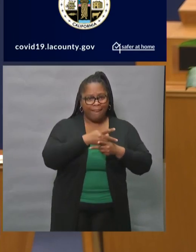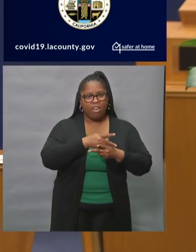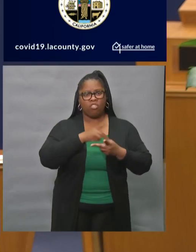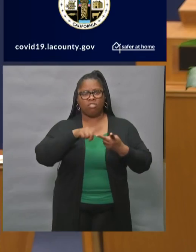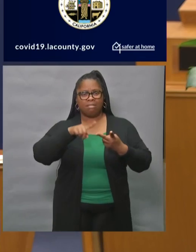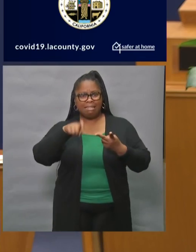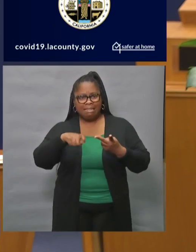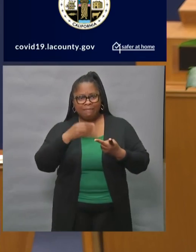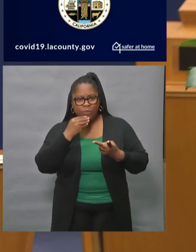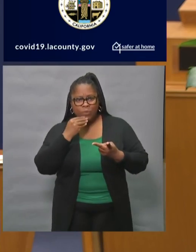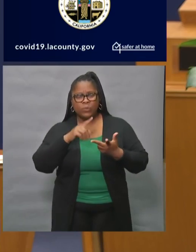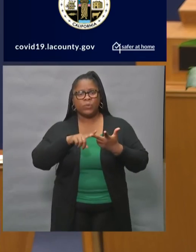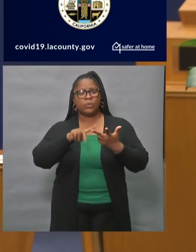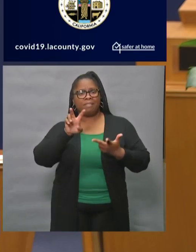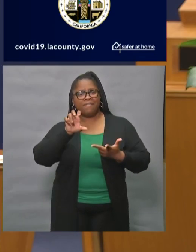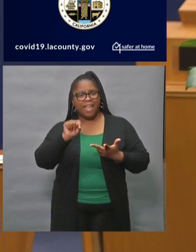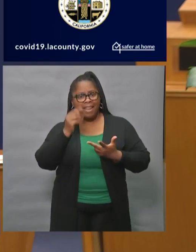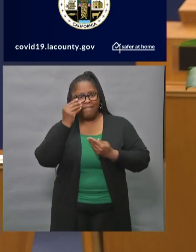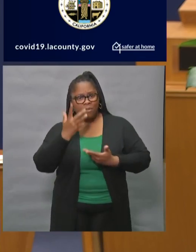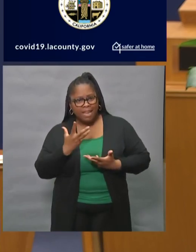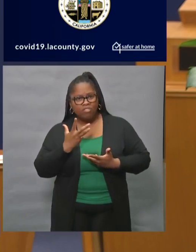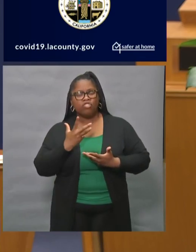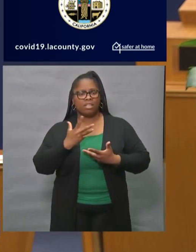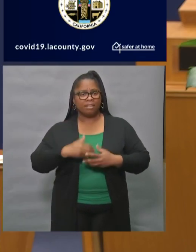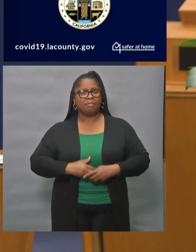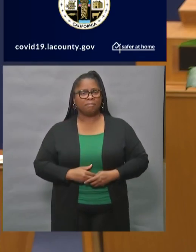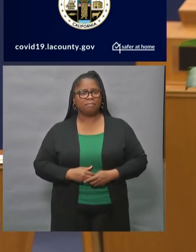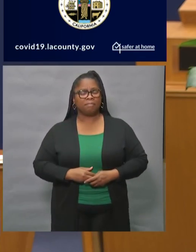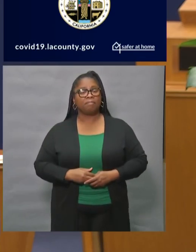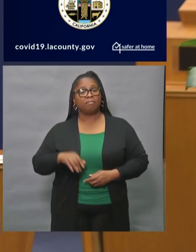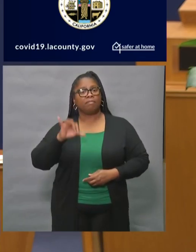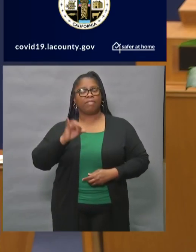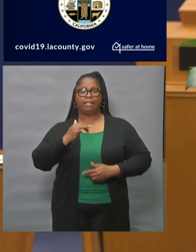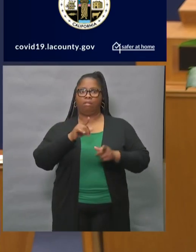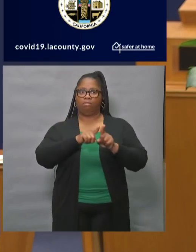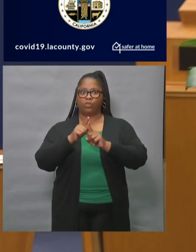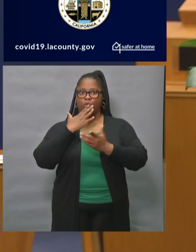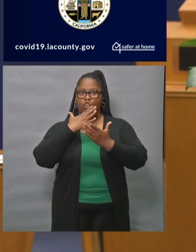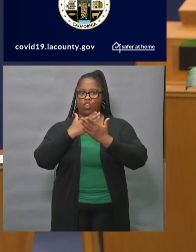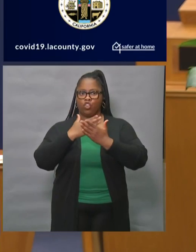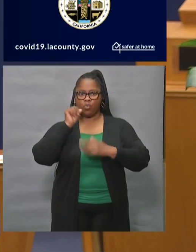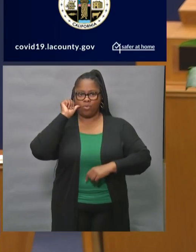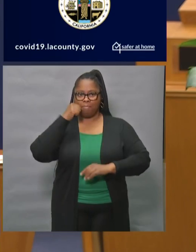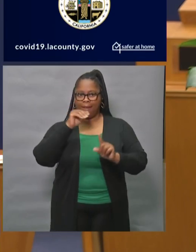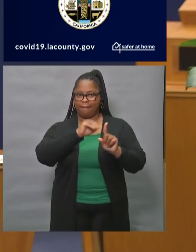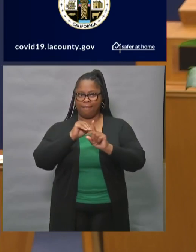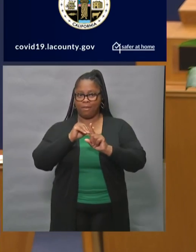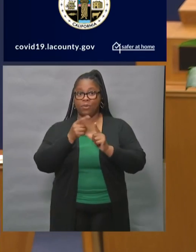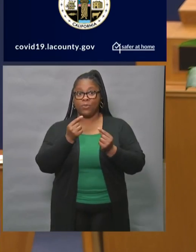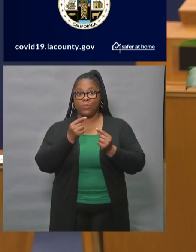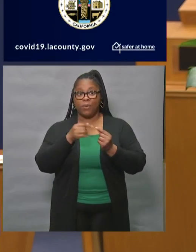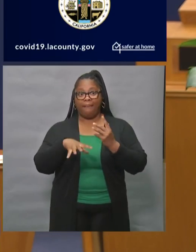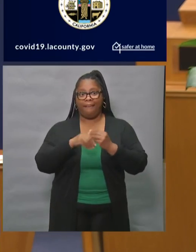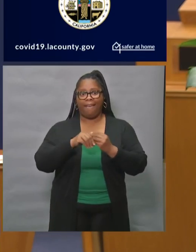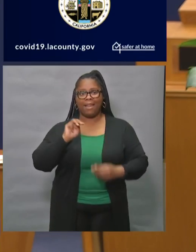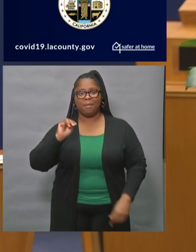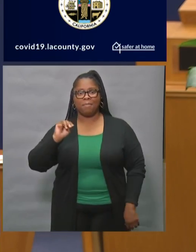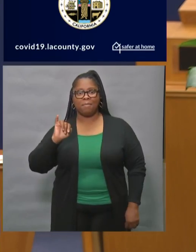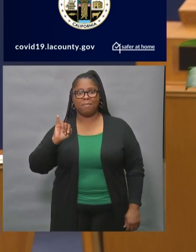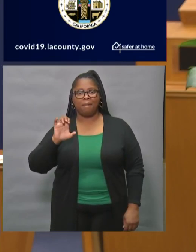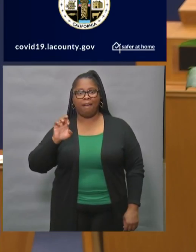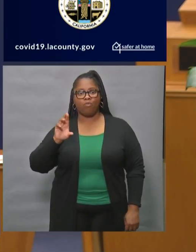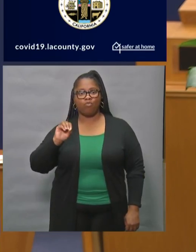and the veterinary contact information. This is also a good reminder to microchip your pet and include the microchip registry in